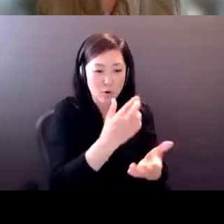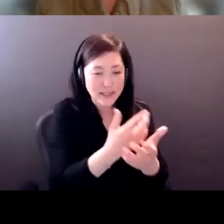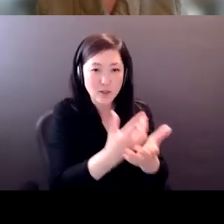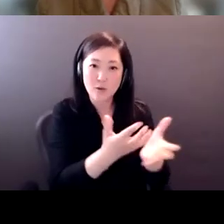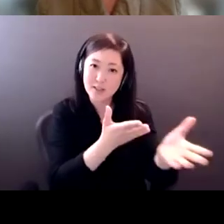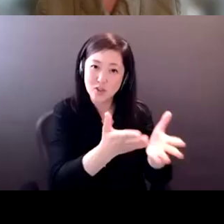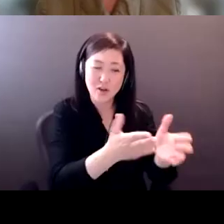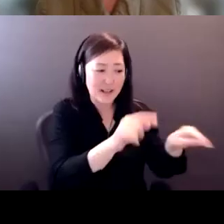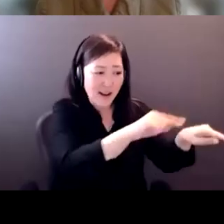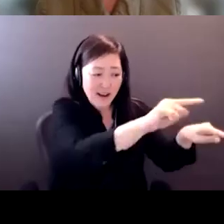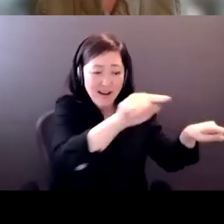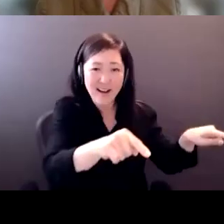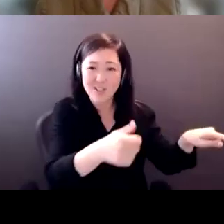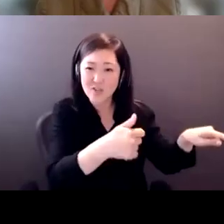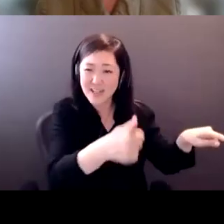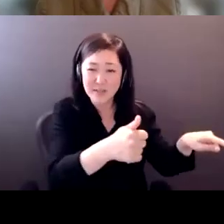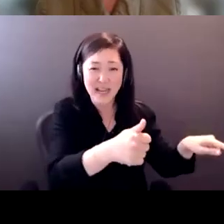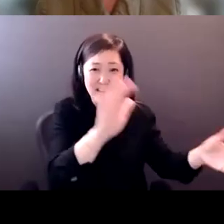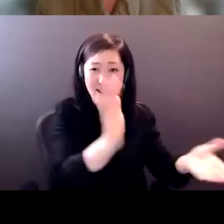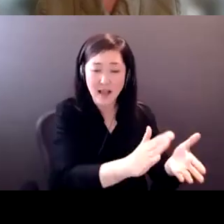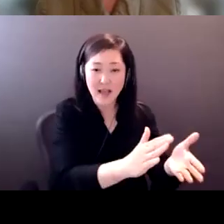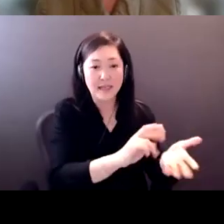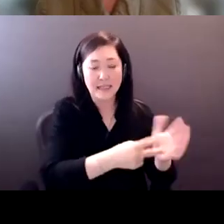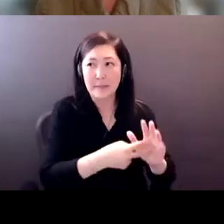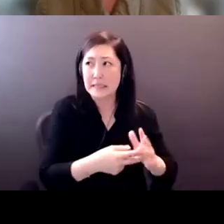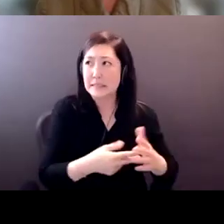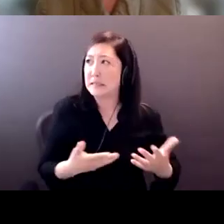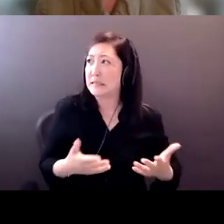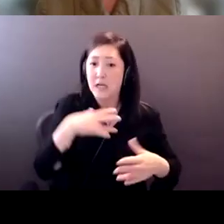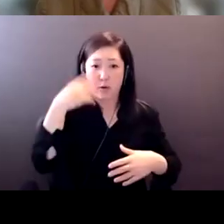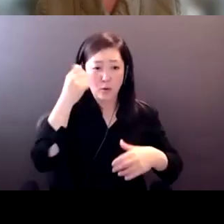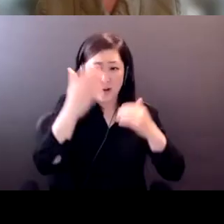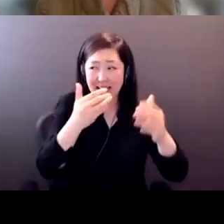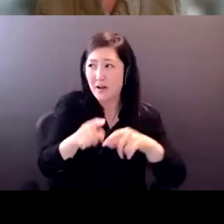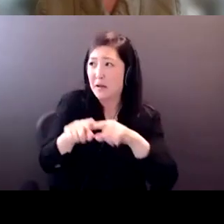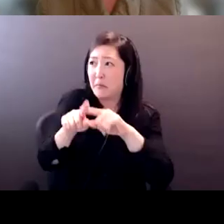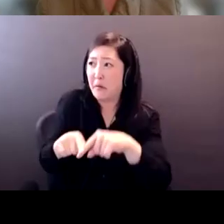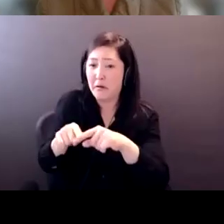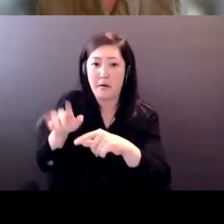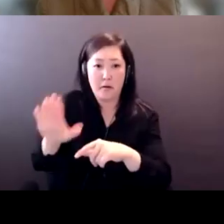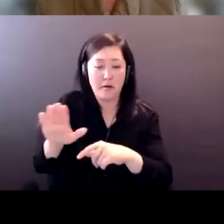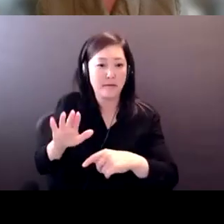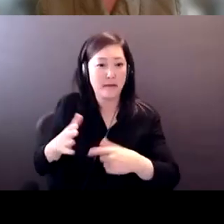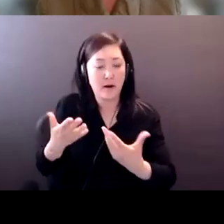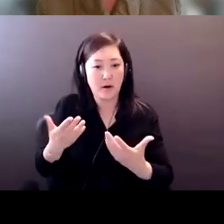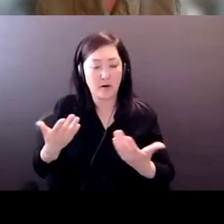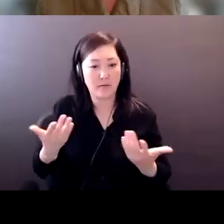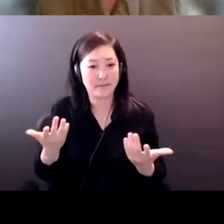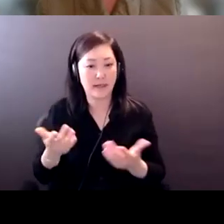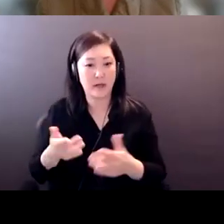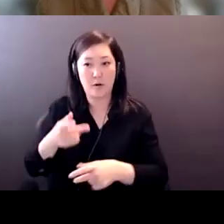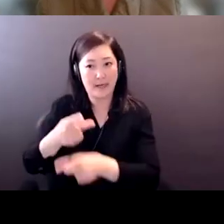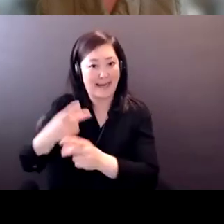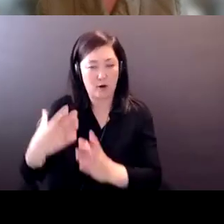on the person that is causing them harm. That dependency is kind of wrapped into caregiving, and it's one of the most difficult